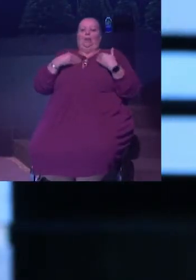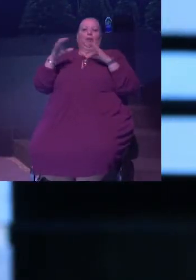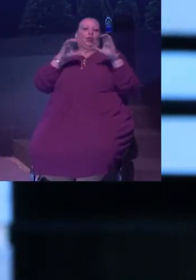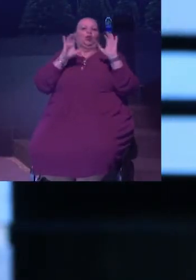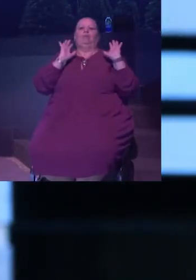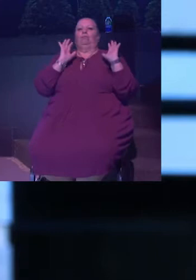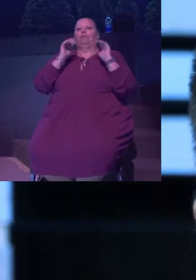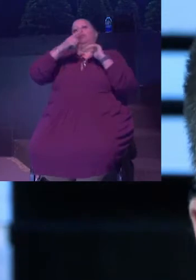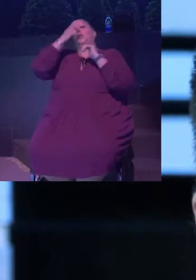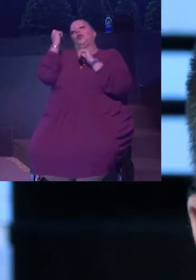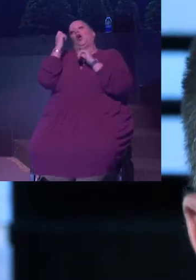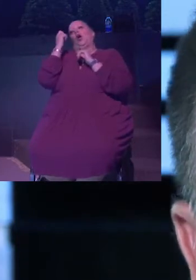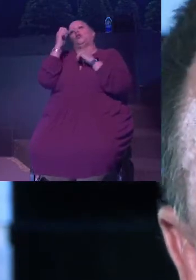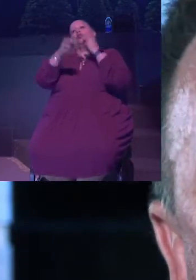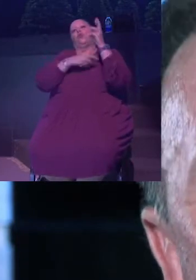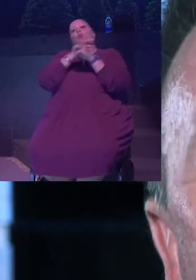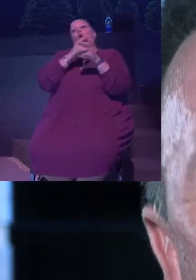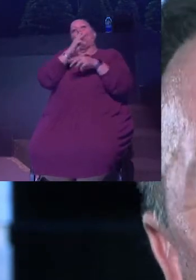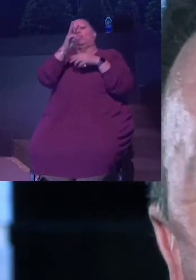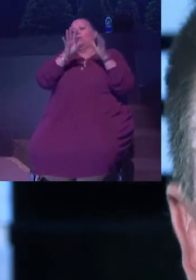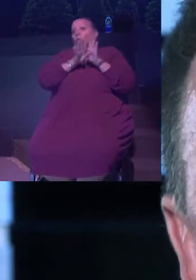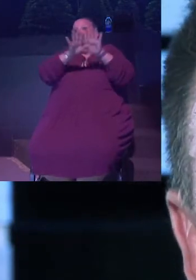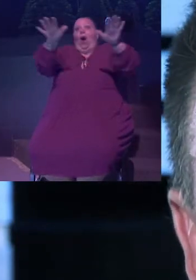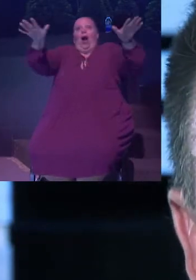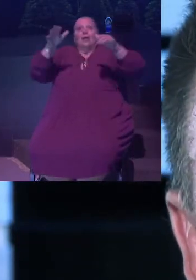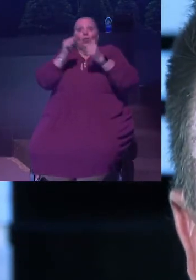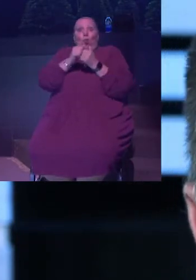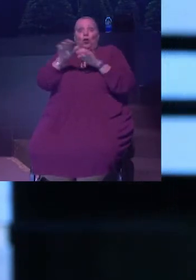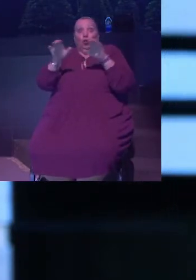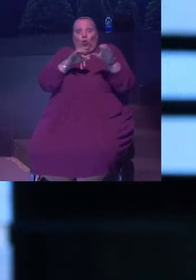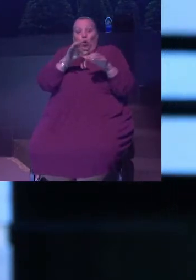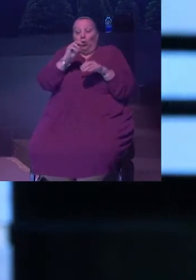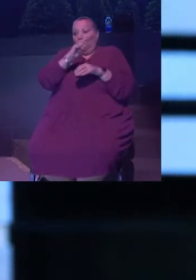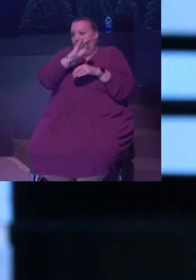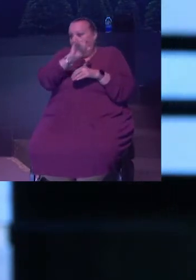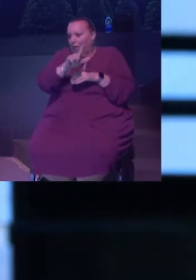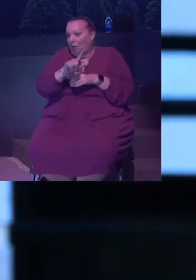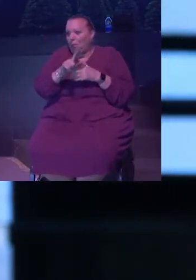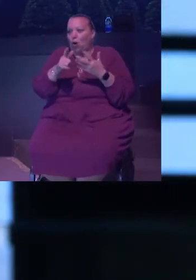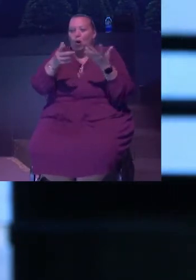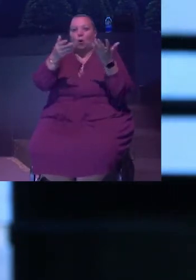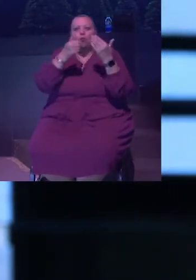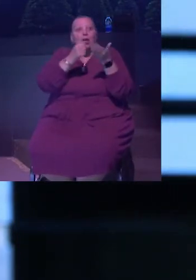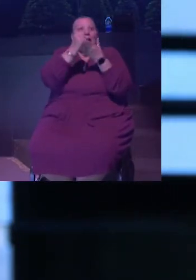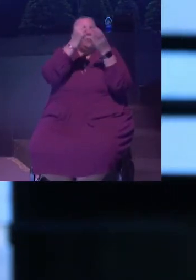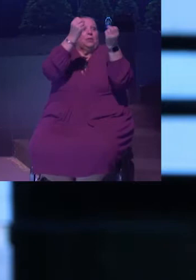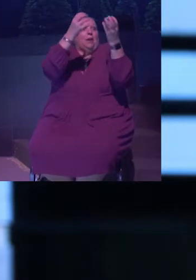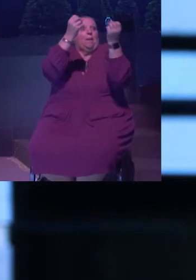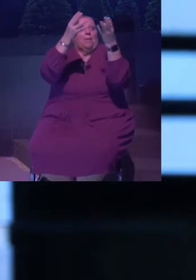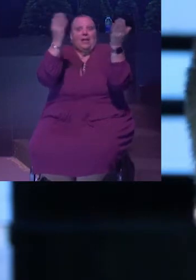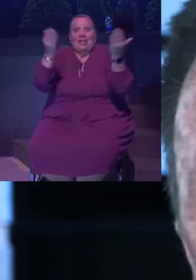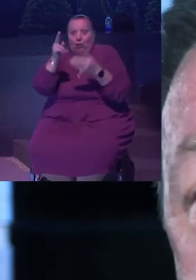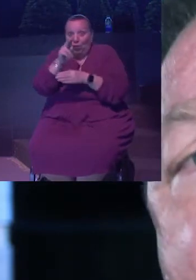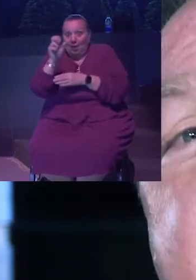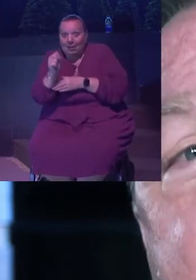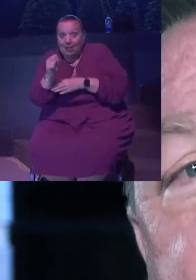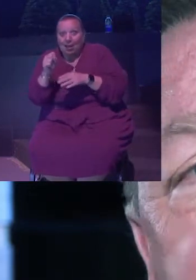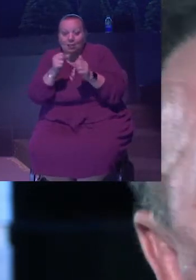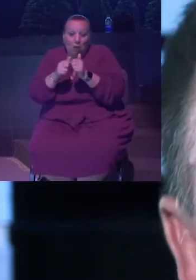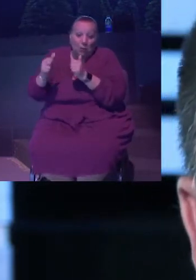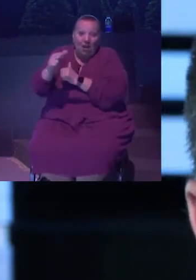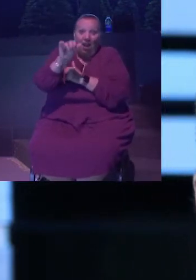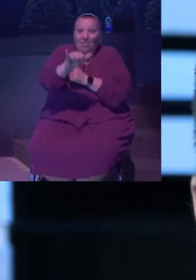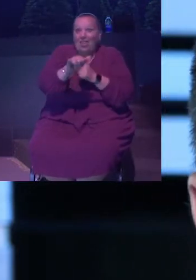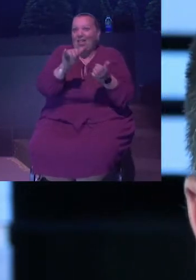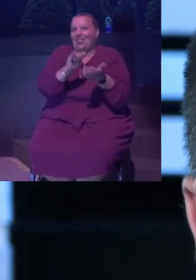make because it's worldwide. What you're doing with the Cannonball Initiative can bring hope to many here in the United States. But beyond